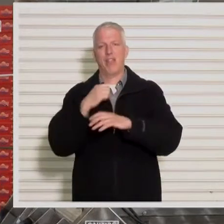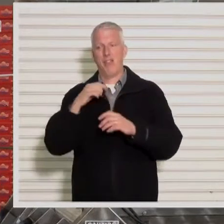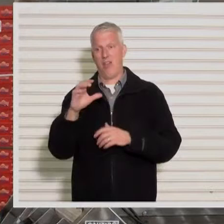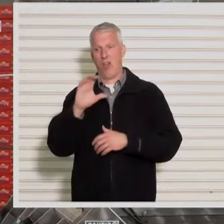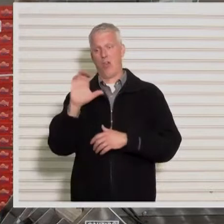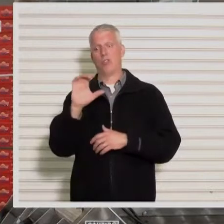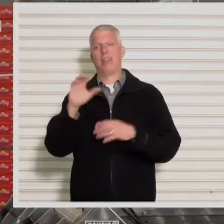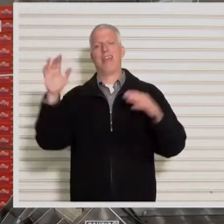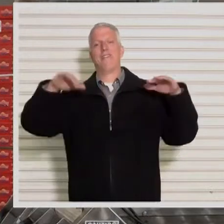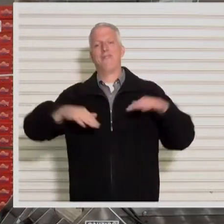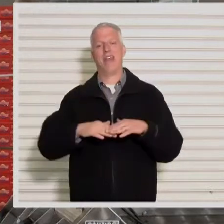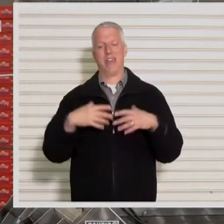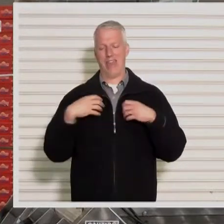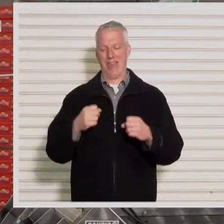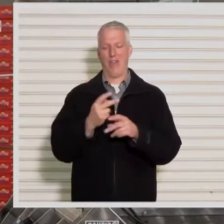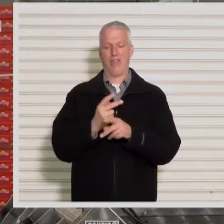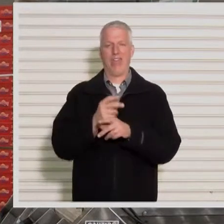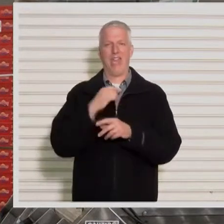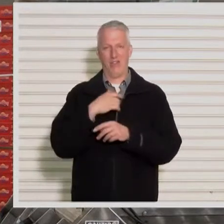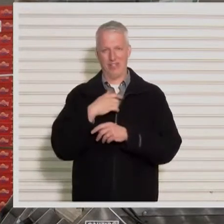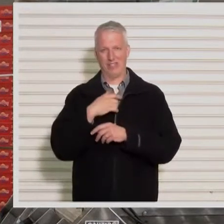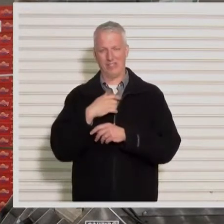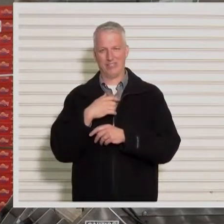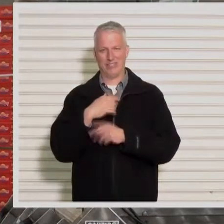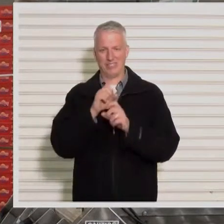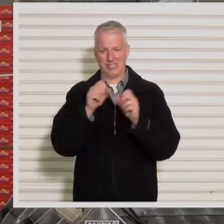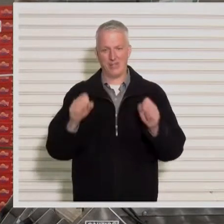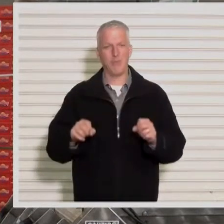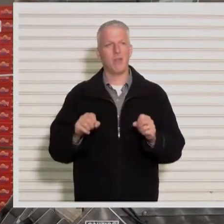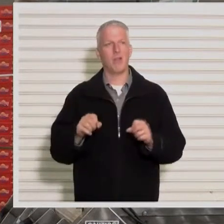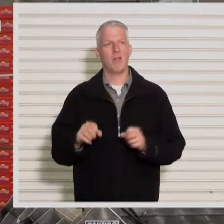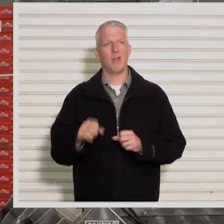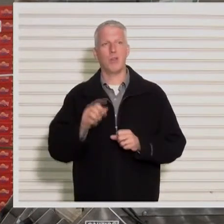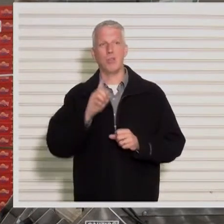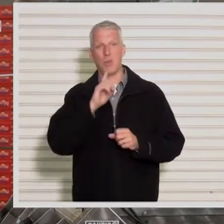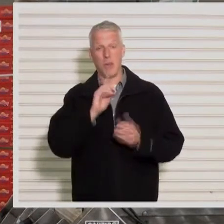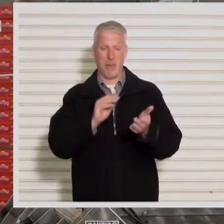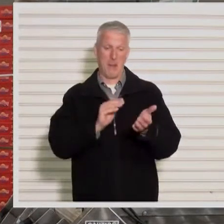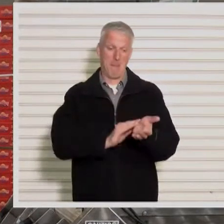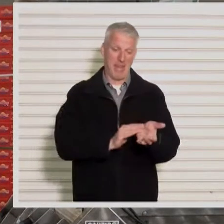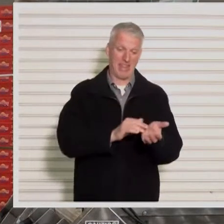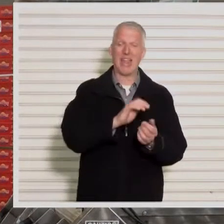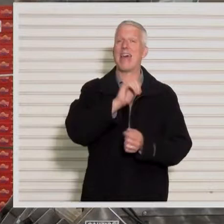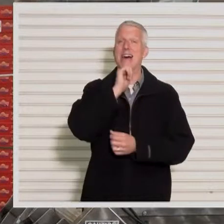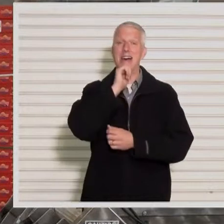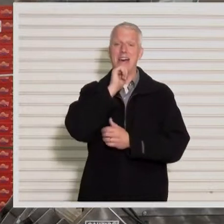Valley Healthcare Initiative. To be medically underserved,